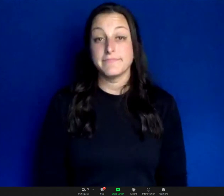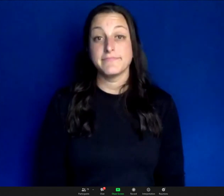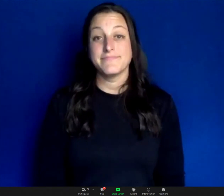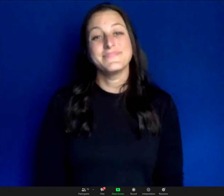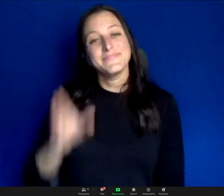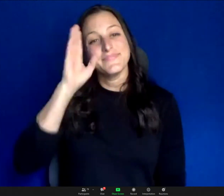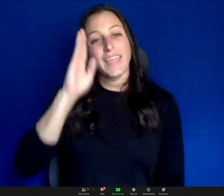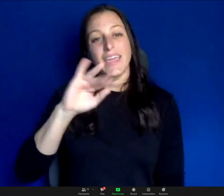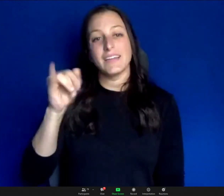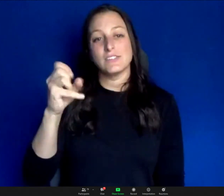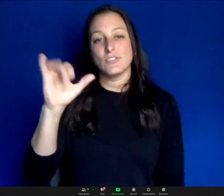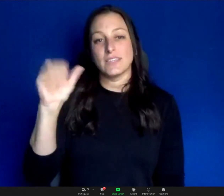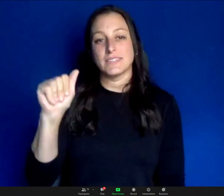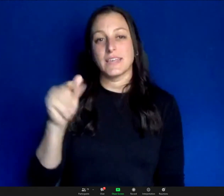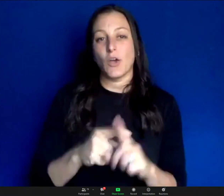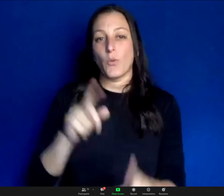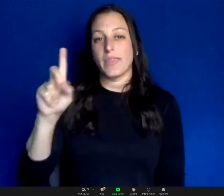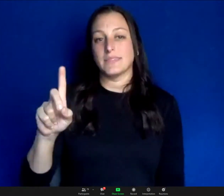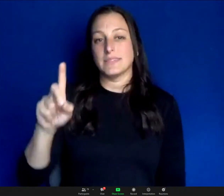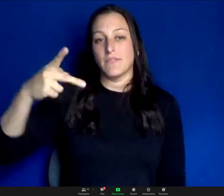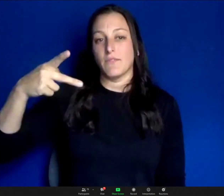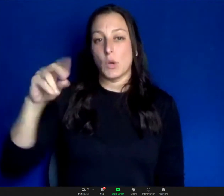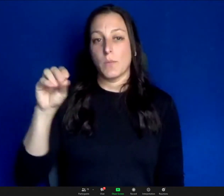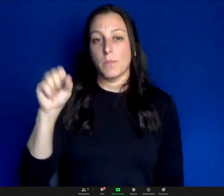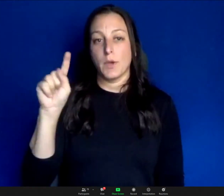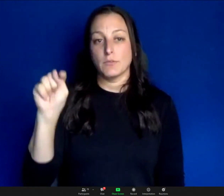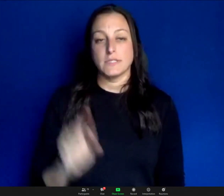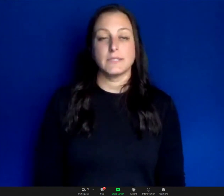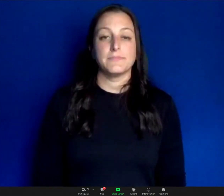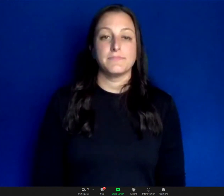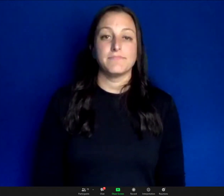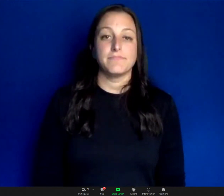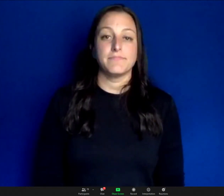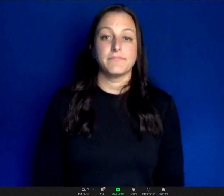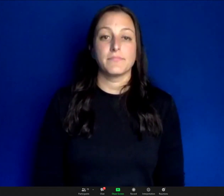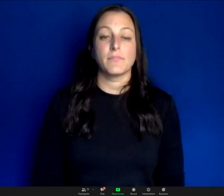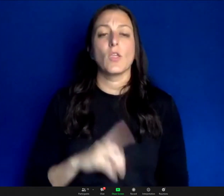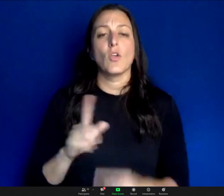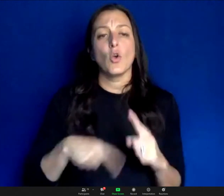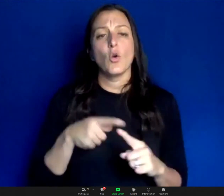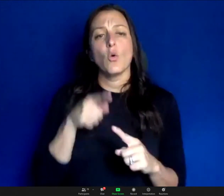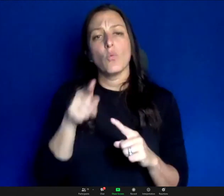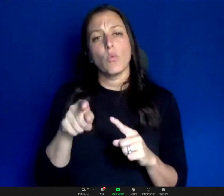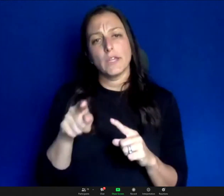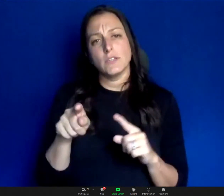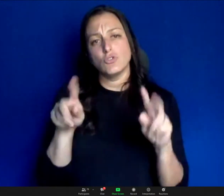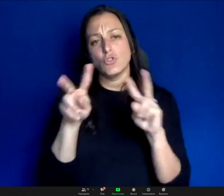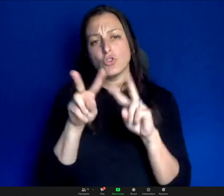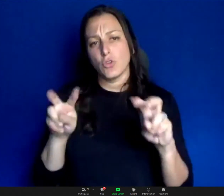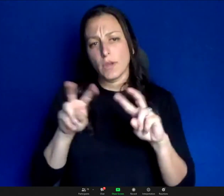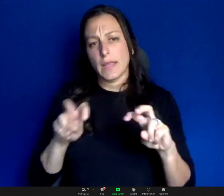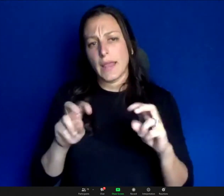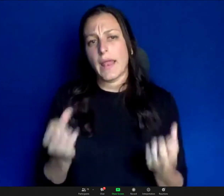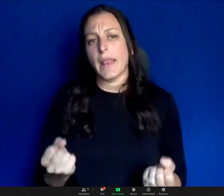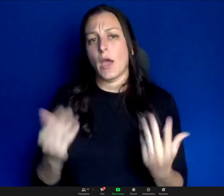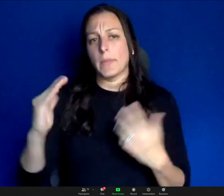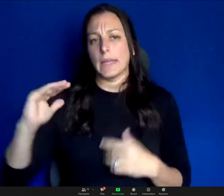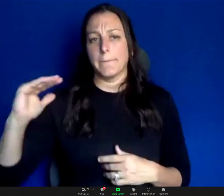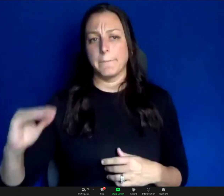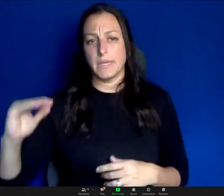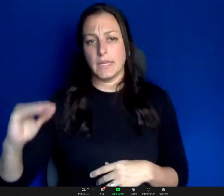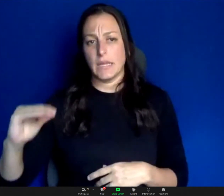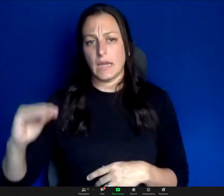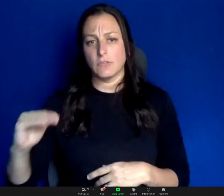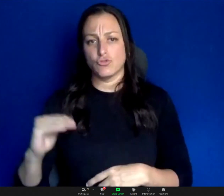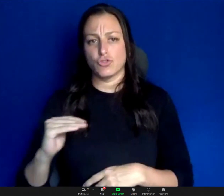Hey, it's Jessica Seaman with the Denver Post. When you're looking at the number of pediatric beds that are